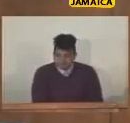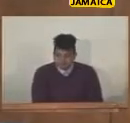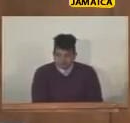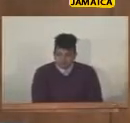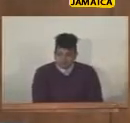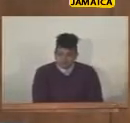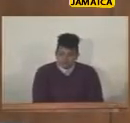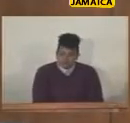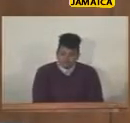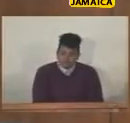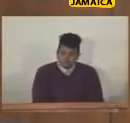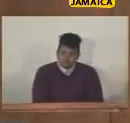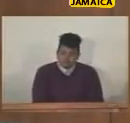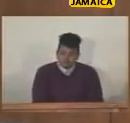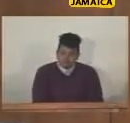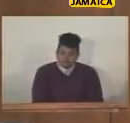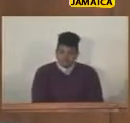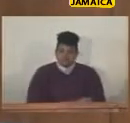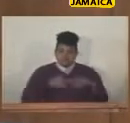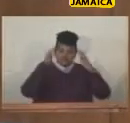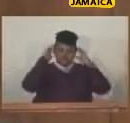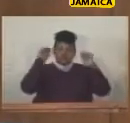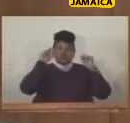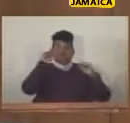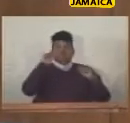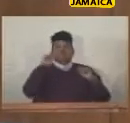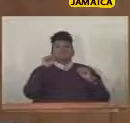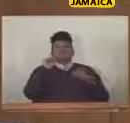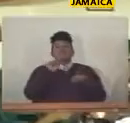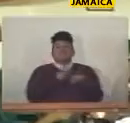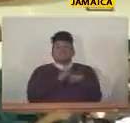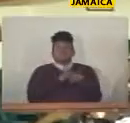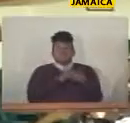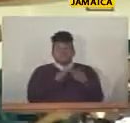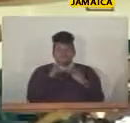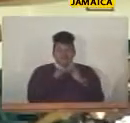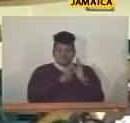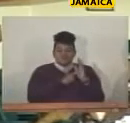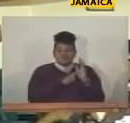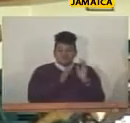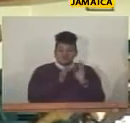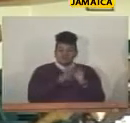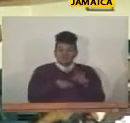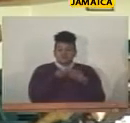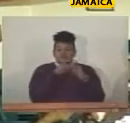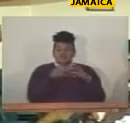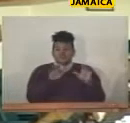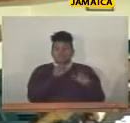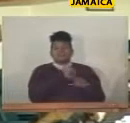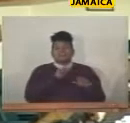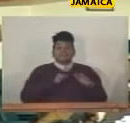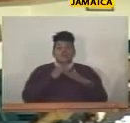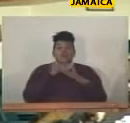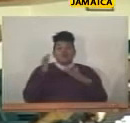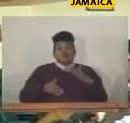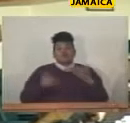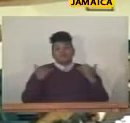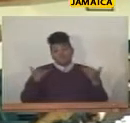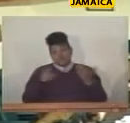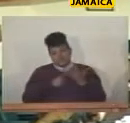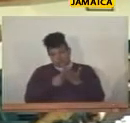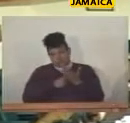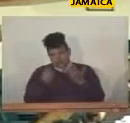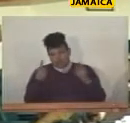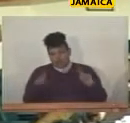and also on behalf of the opposition too, because we are working together on this, that we are going to